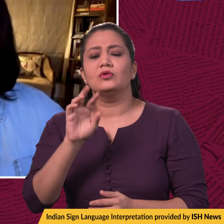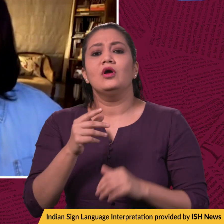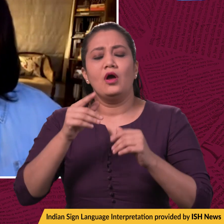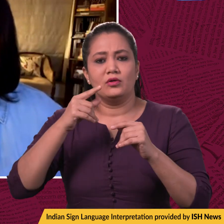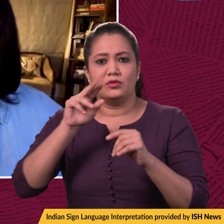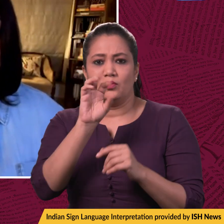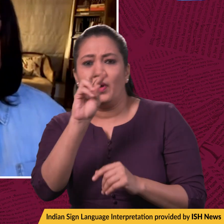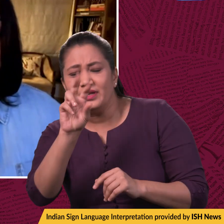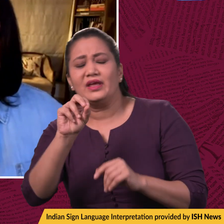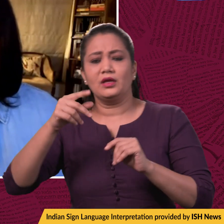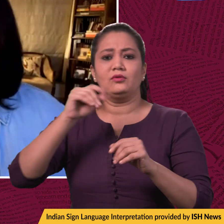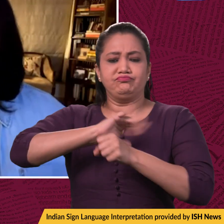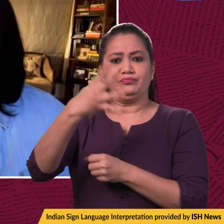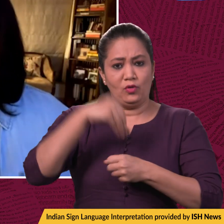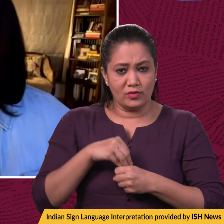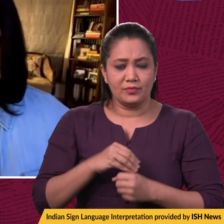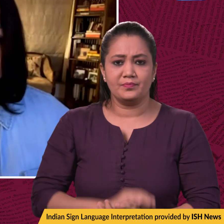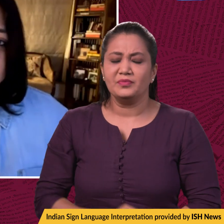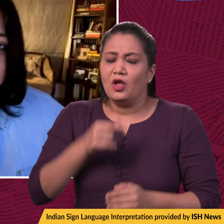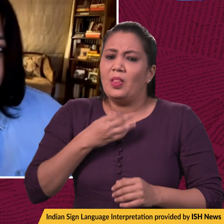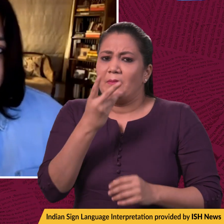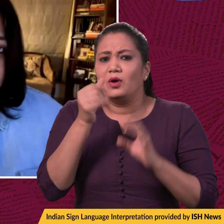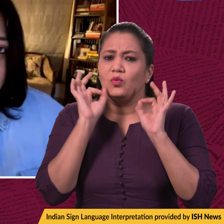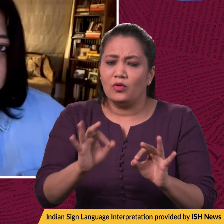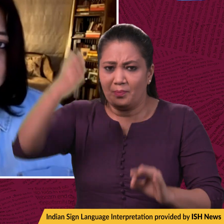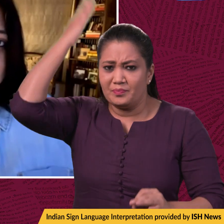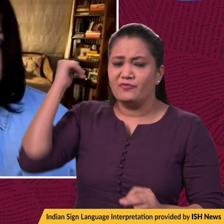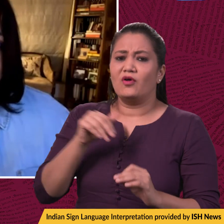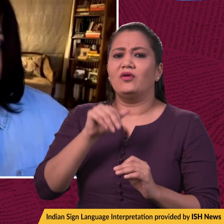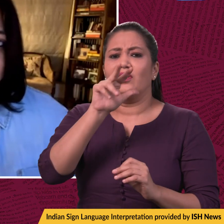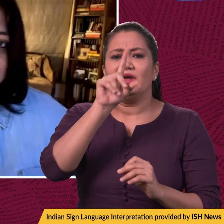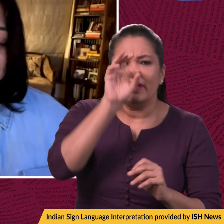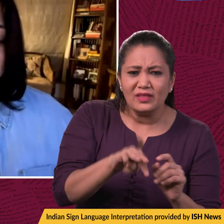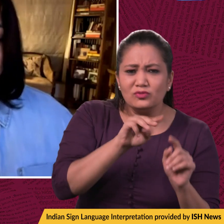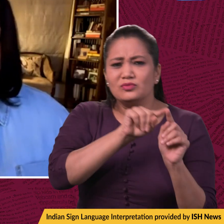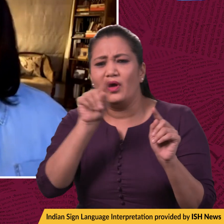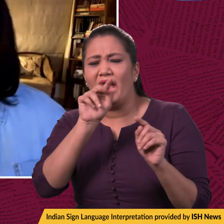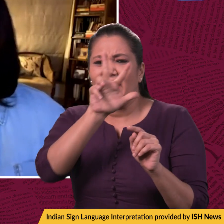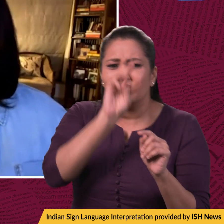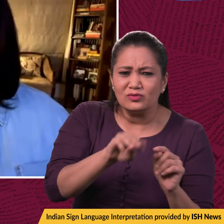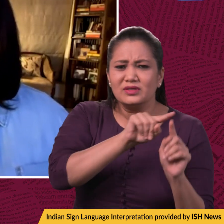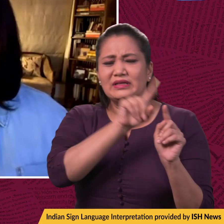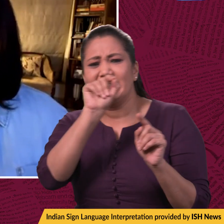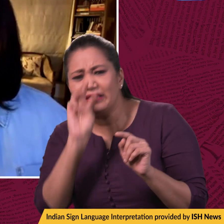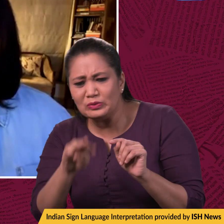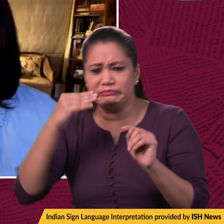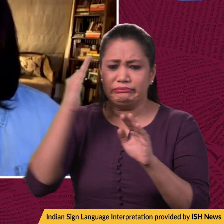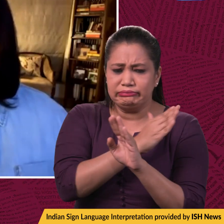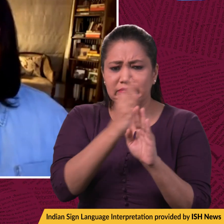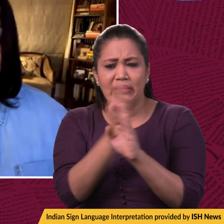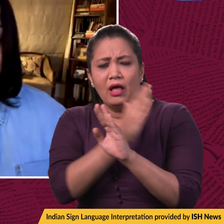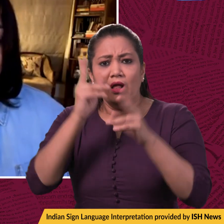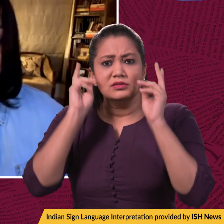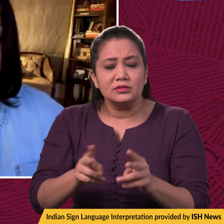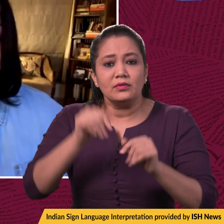the last 24 hours. This is a really good number. Remember, we were hovering around the 10,000, 8,000 ballpark. We're now